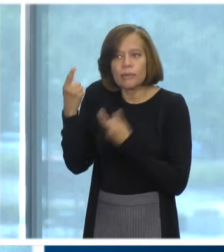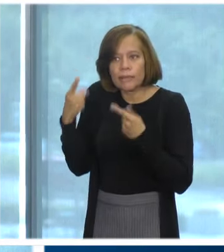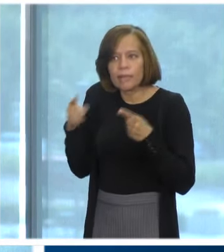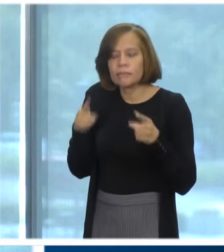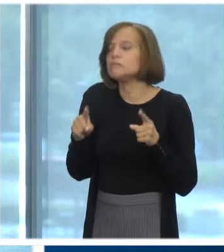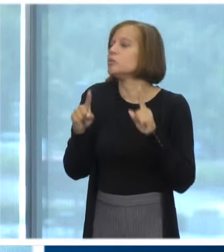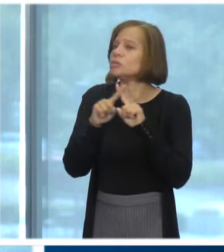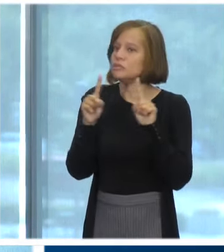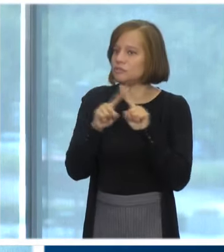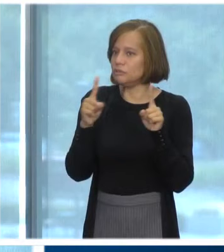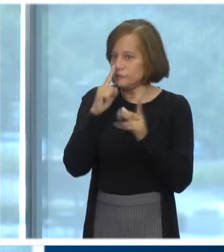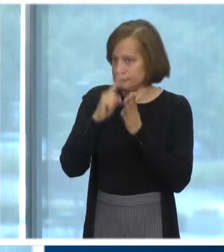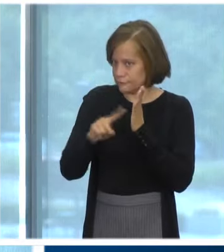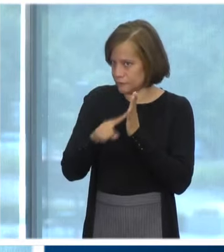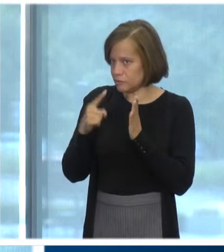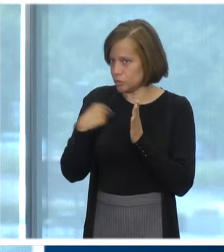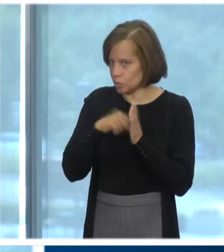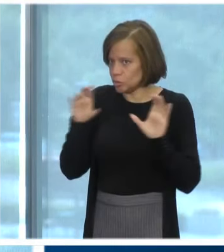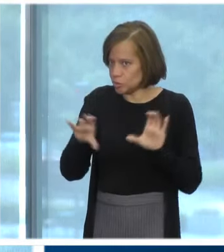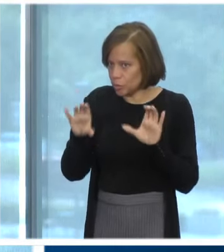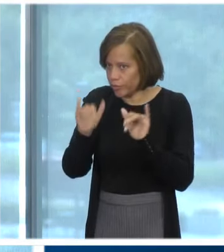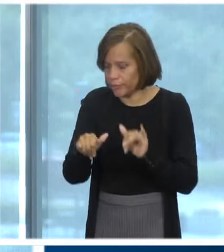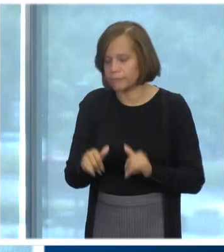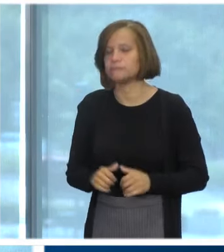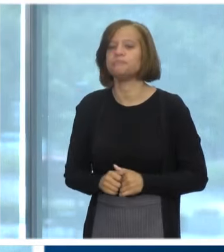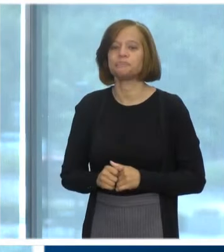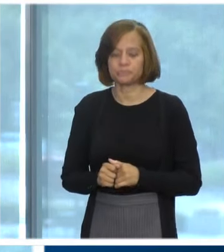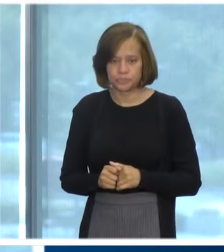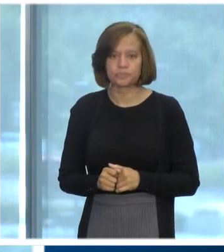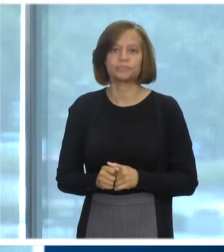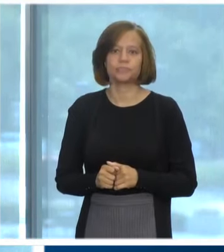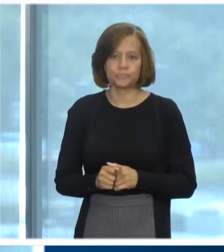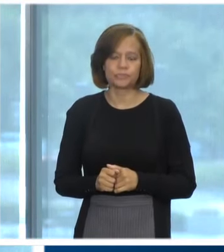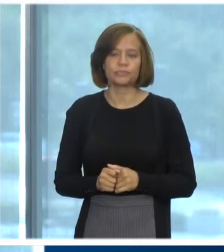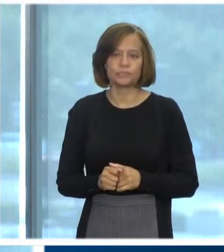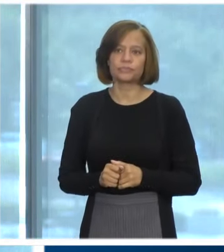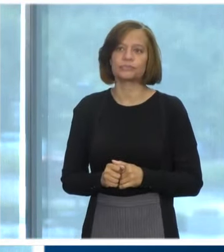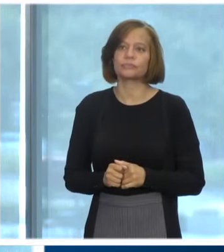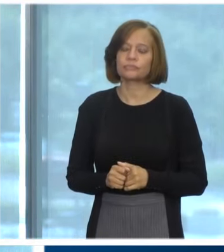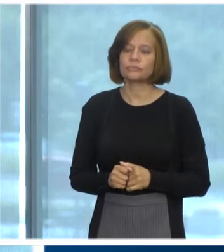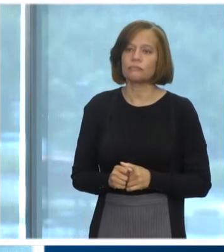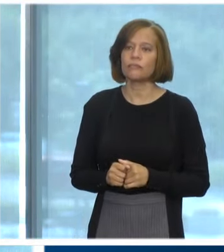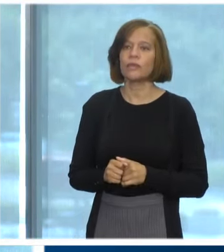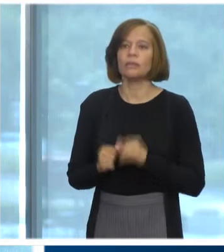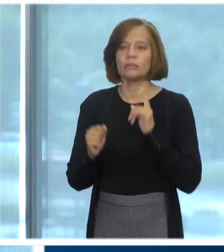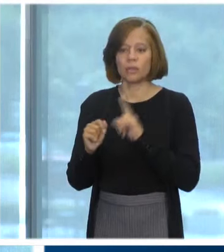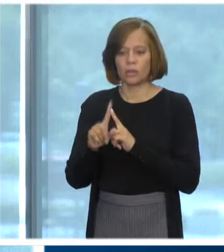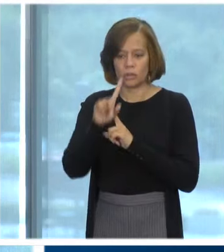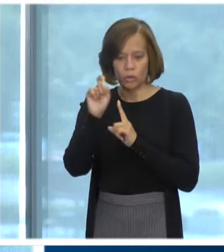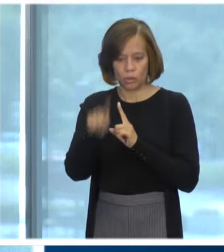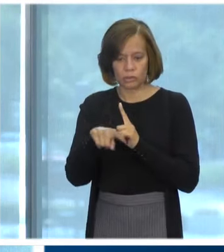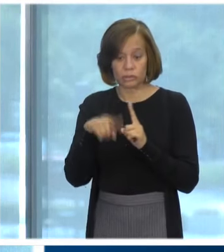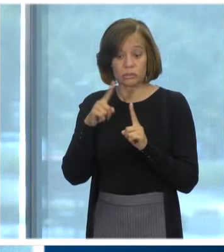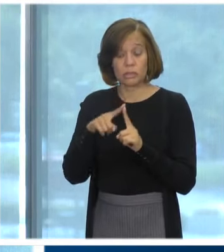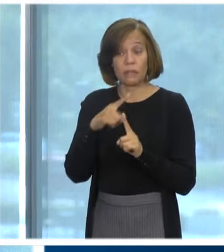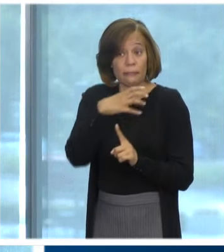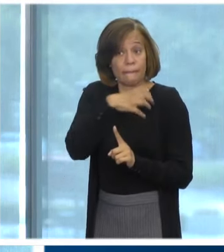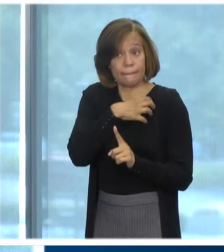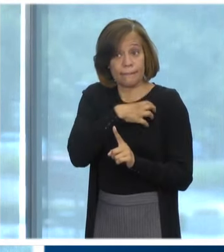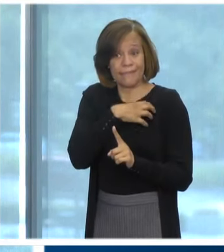In so doing, we were tasked with answering the question, was the officer's use of force within